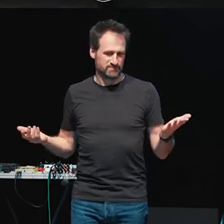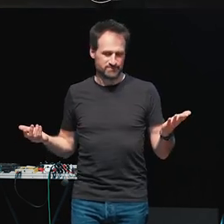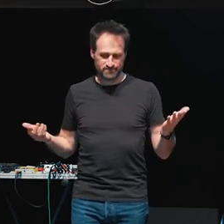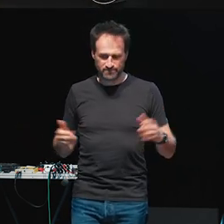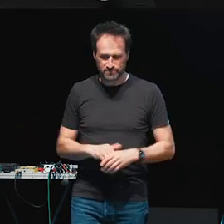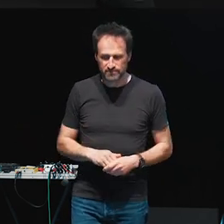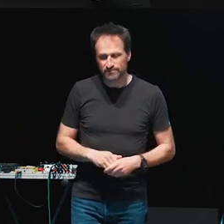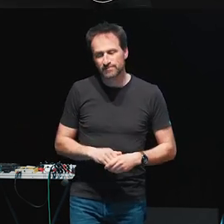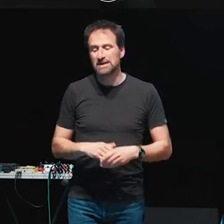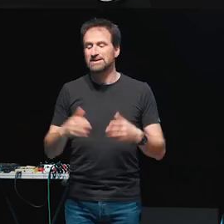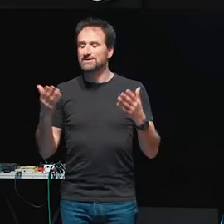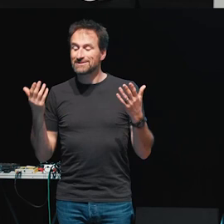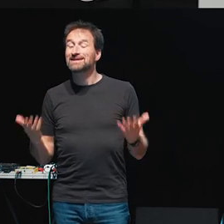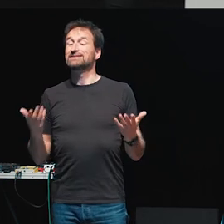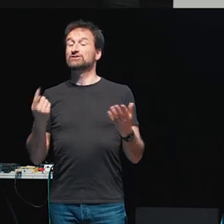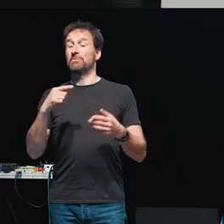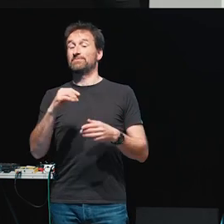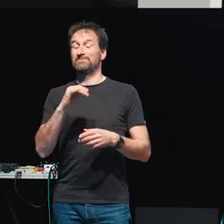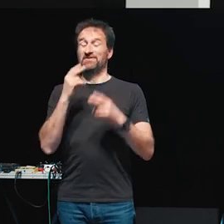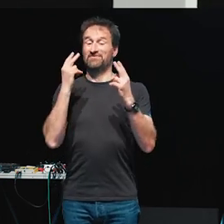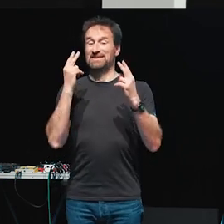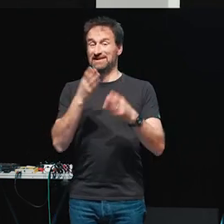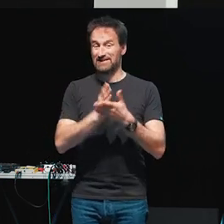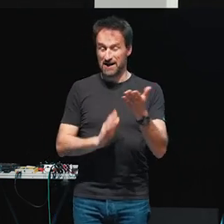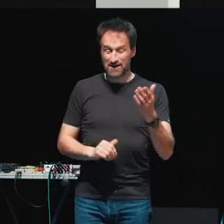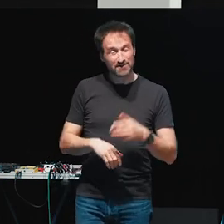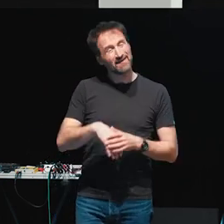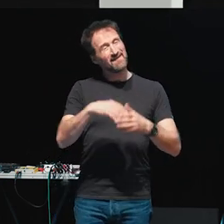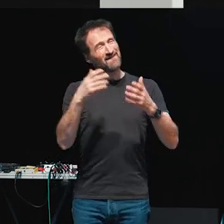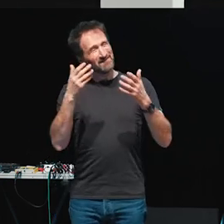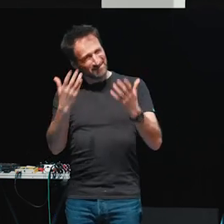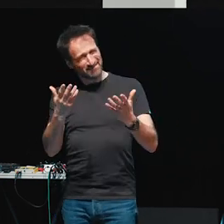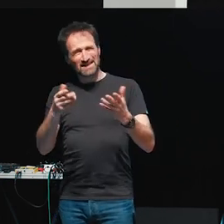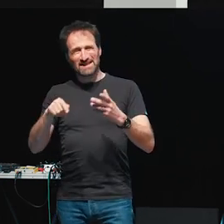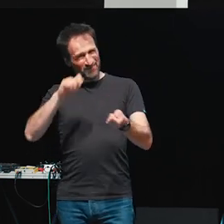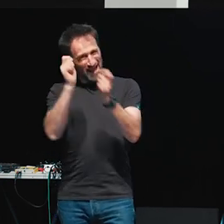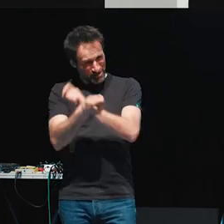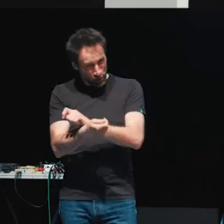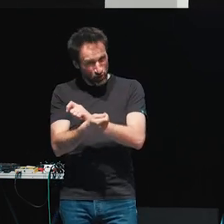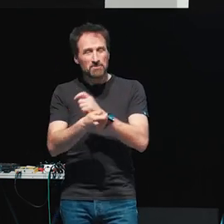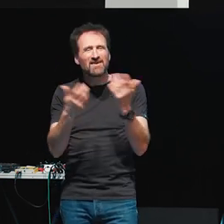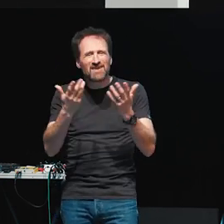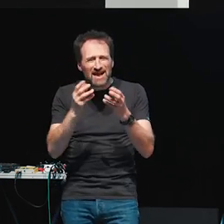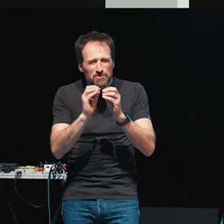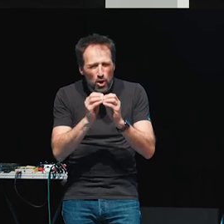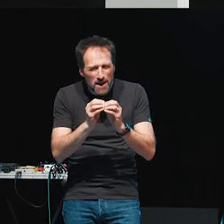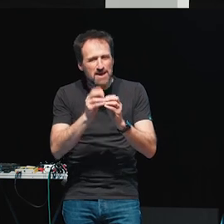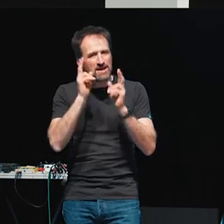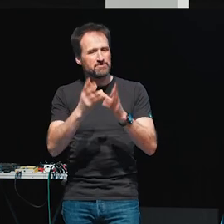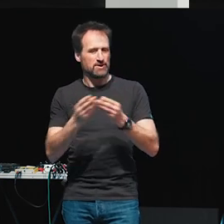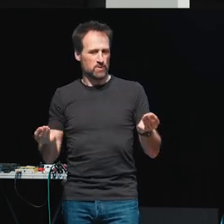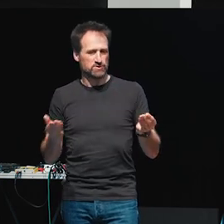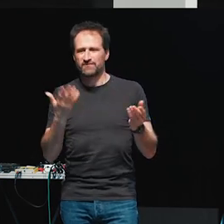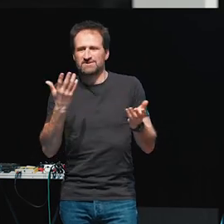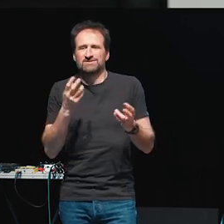Now comes the important part, which is what problem does it solve? Like, what are the use cases for it? What particular problem cases or